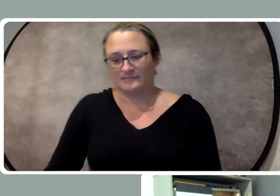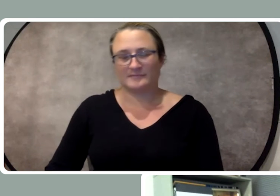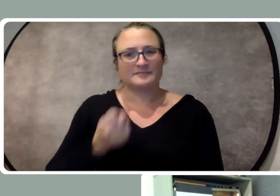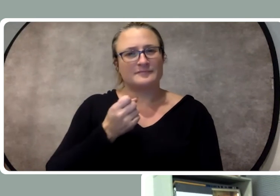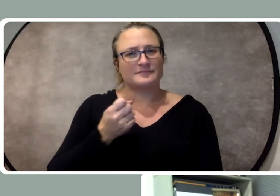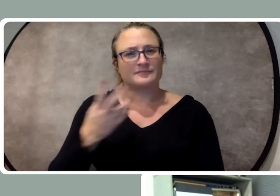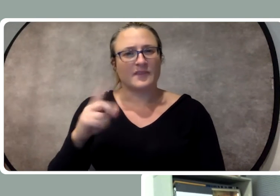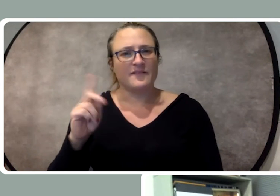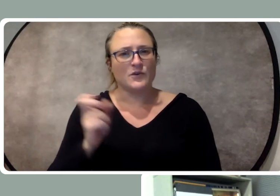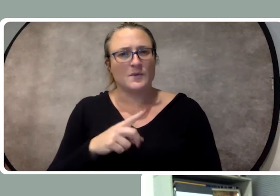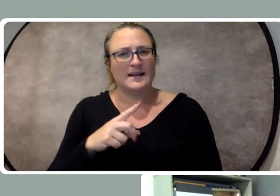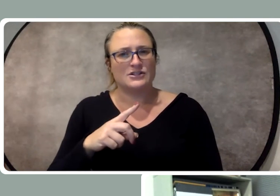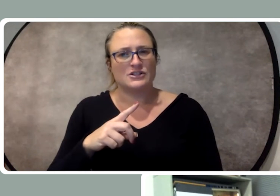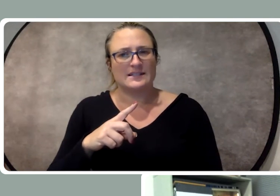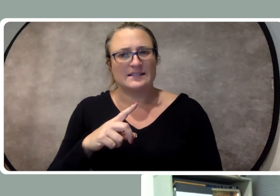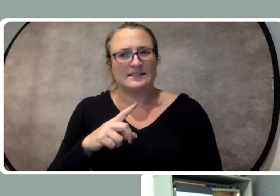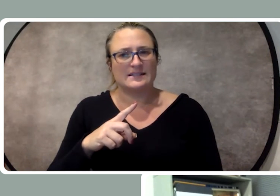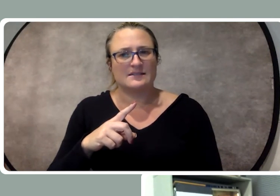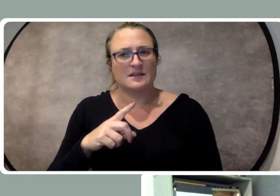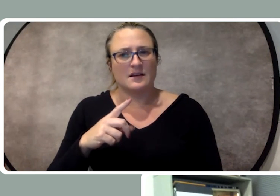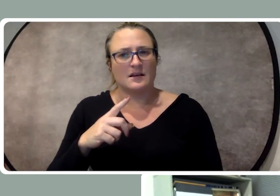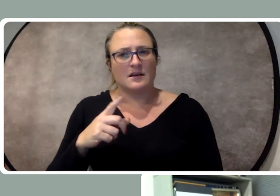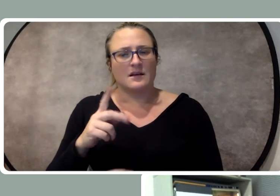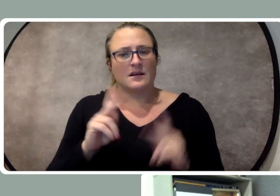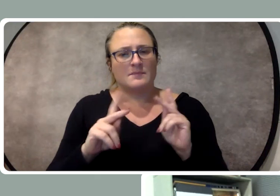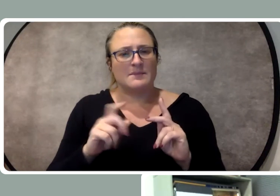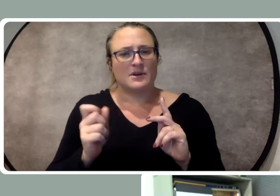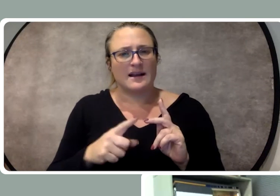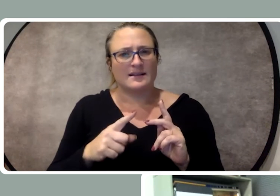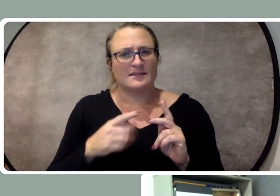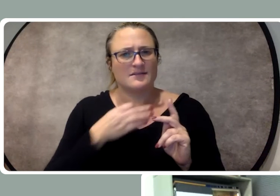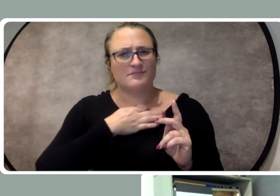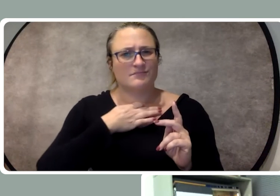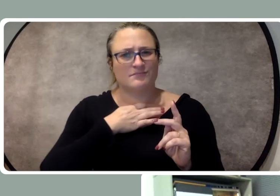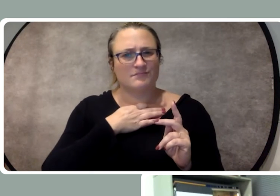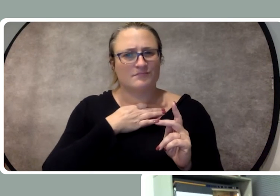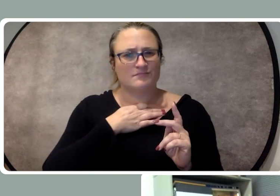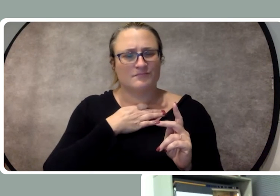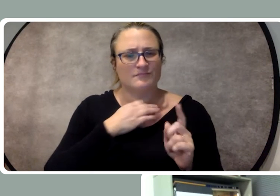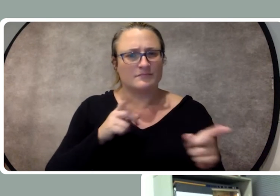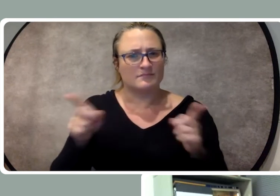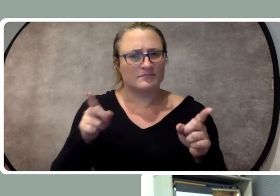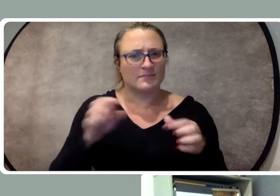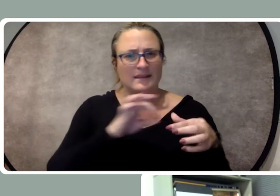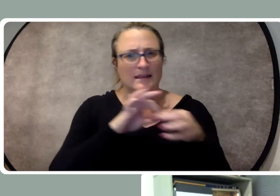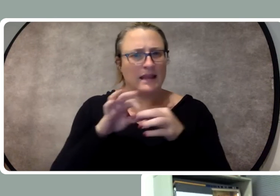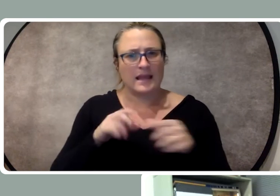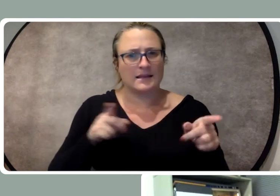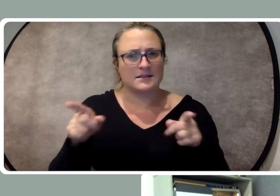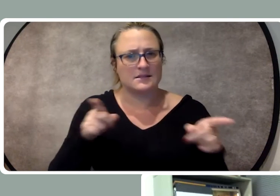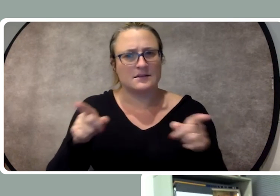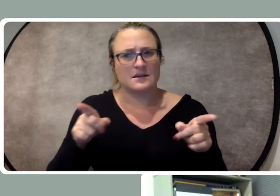of questions from attendees who are asking whether there is a connection between